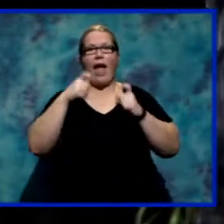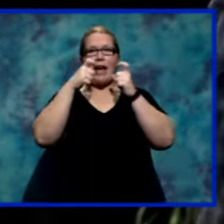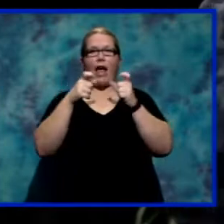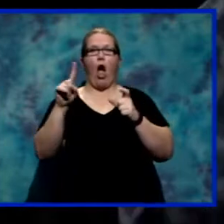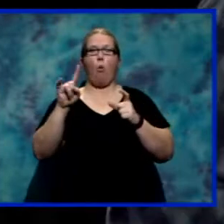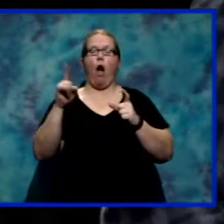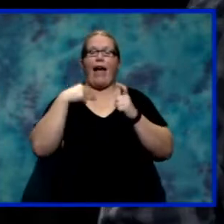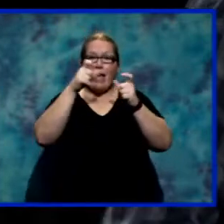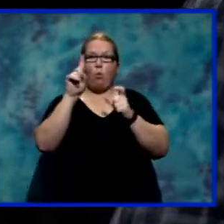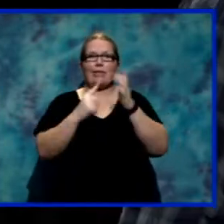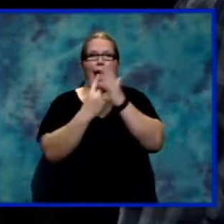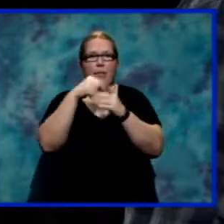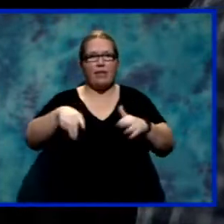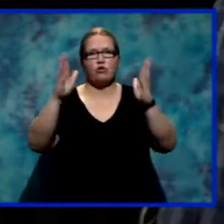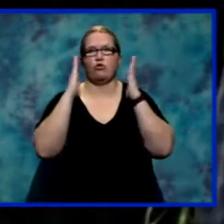in this church.